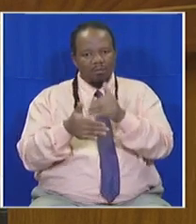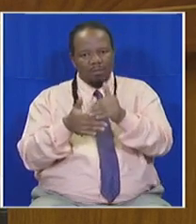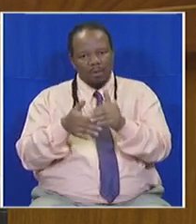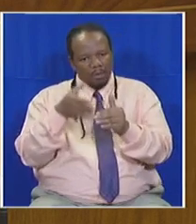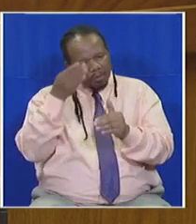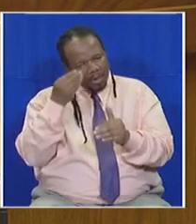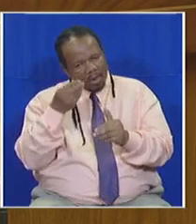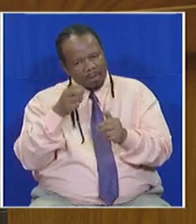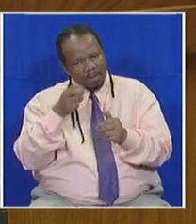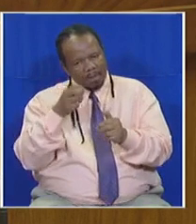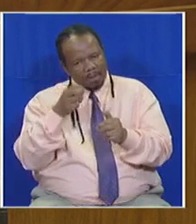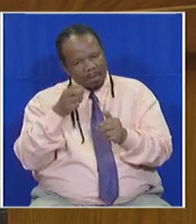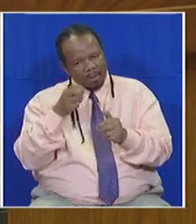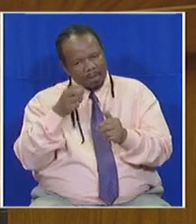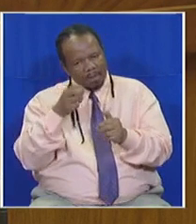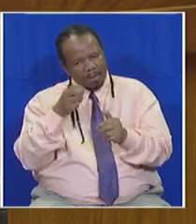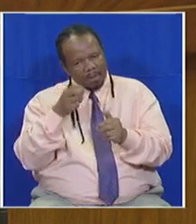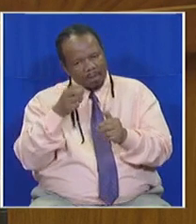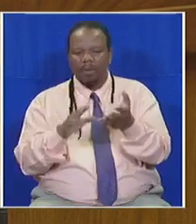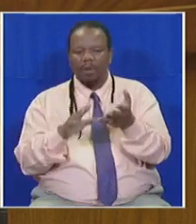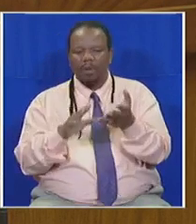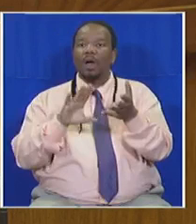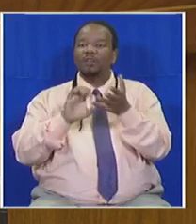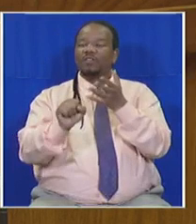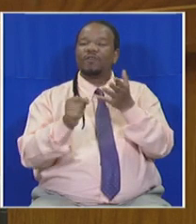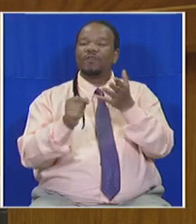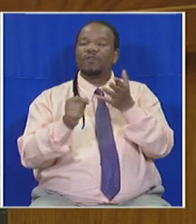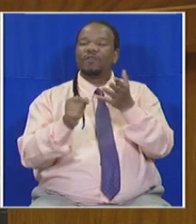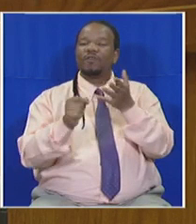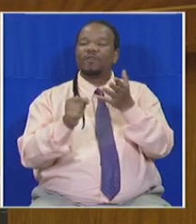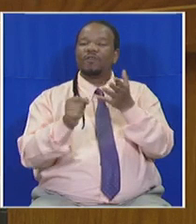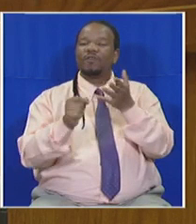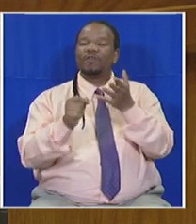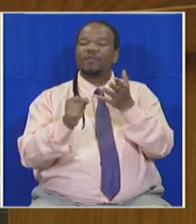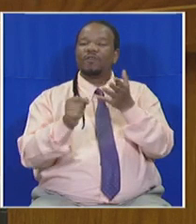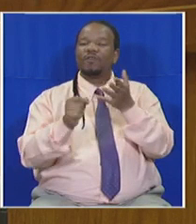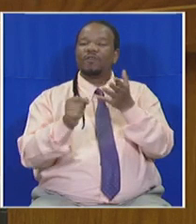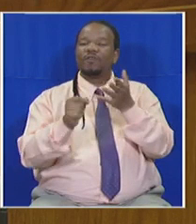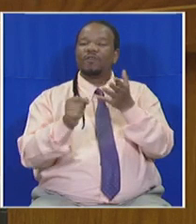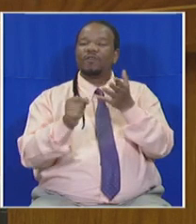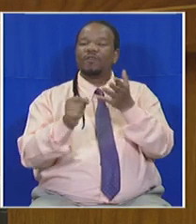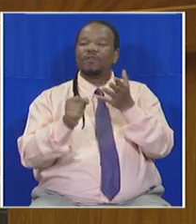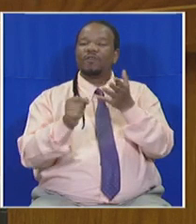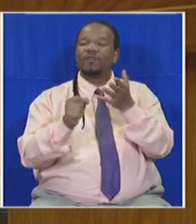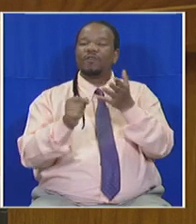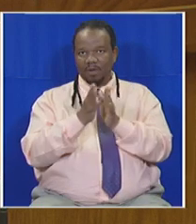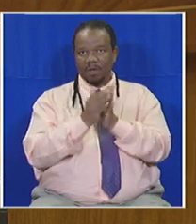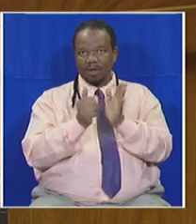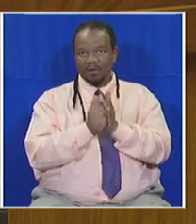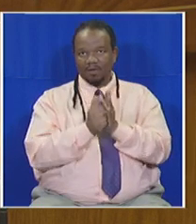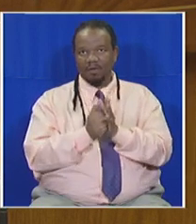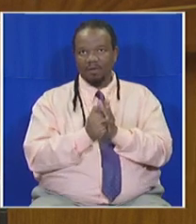Achievement number four. Further, the Municipal Finance Management Act and related legislation